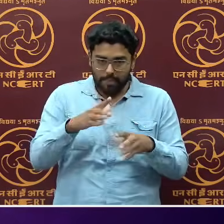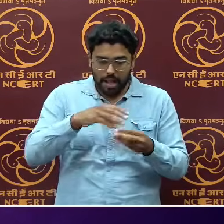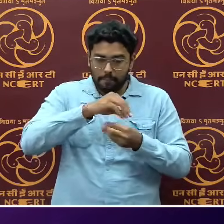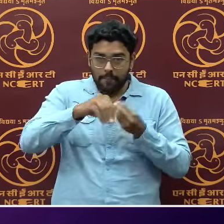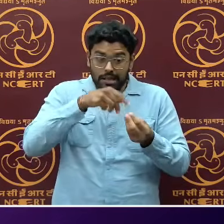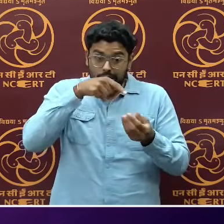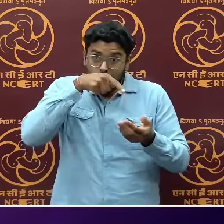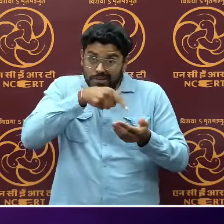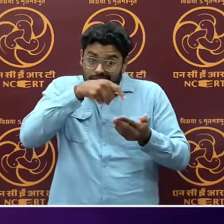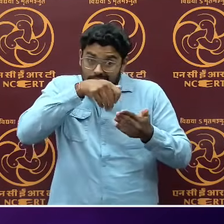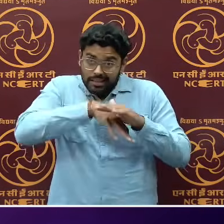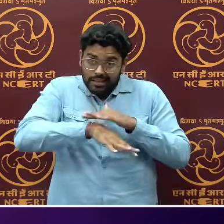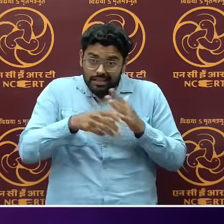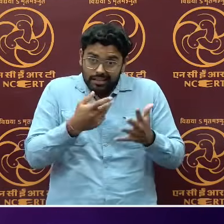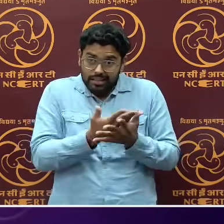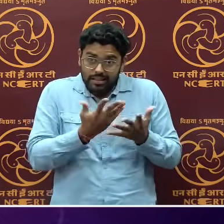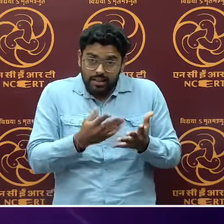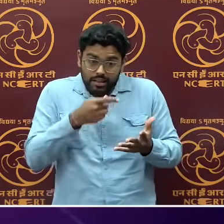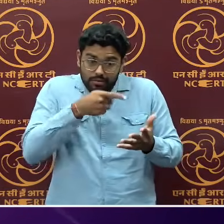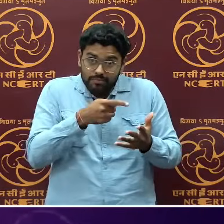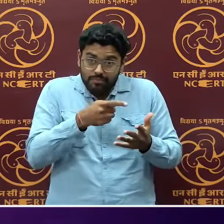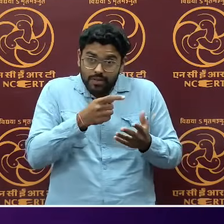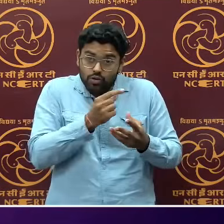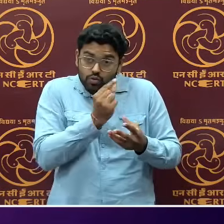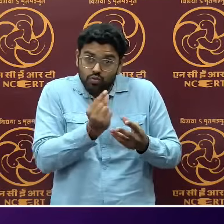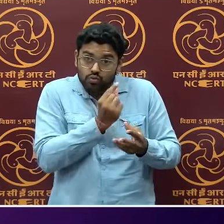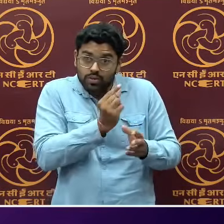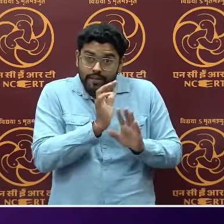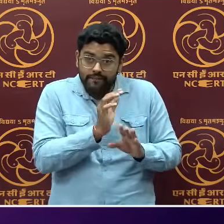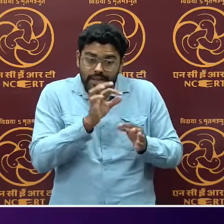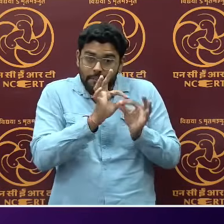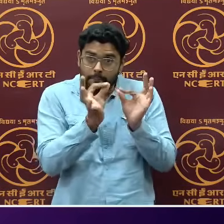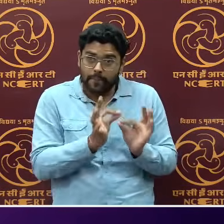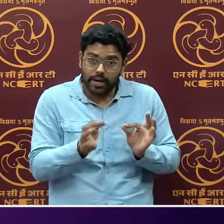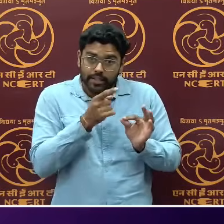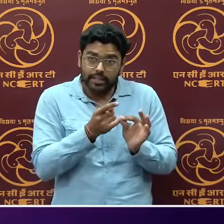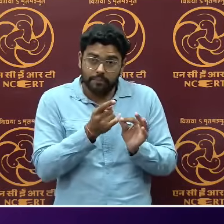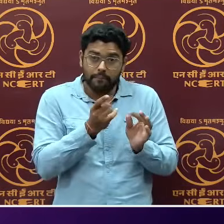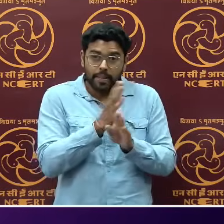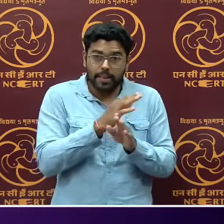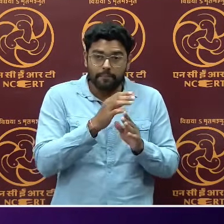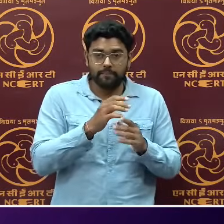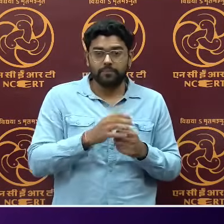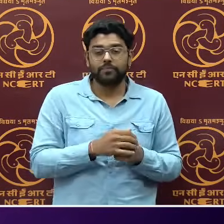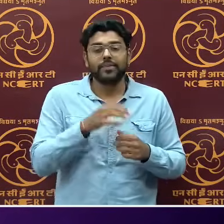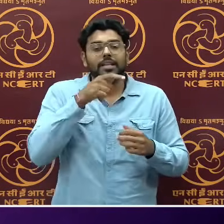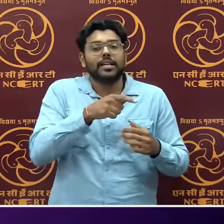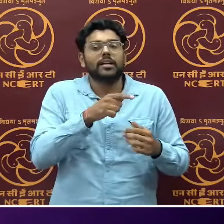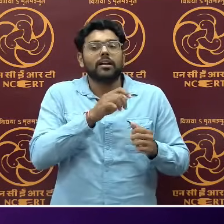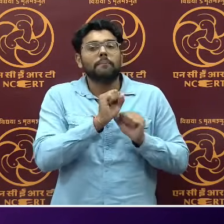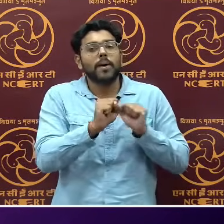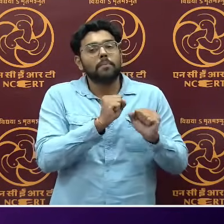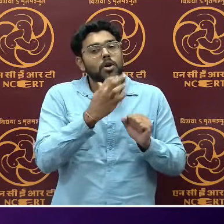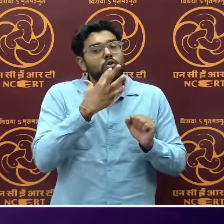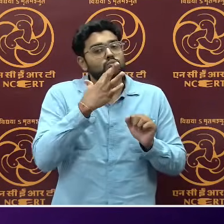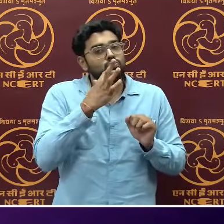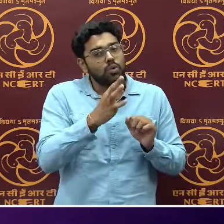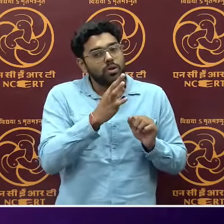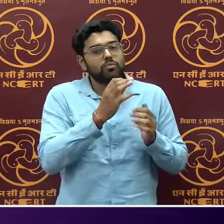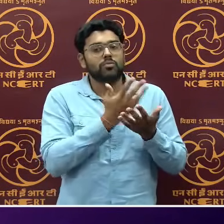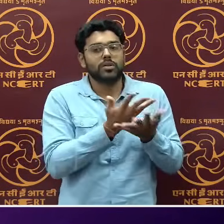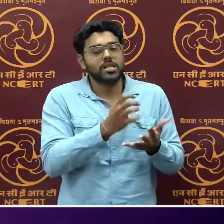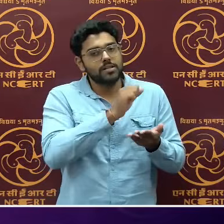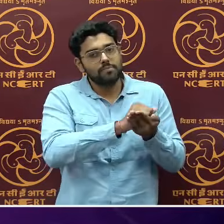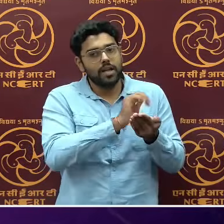the components which are used for preparing the mixture, they retain their original